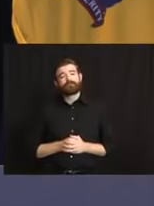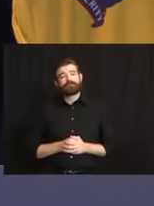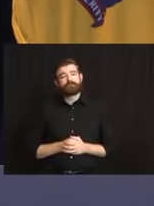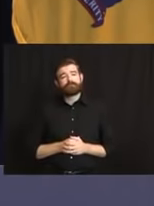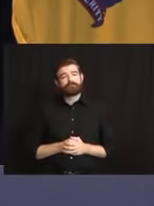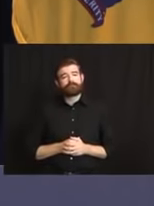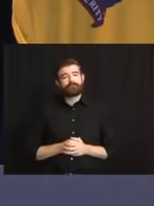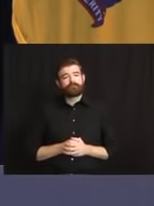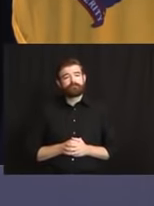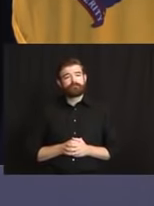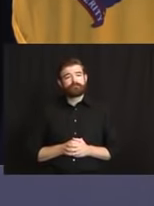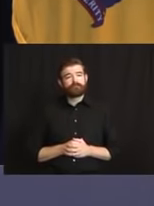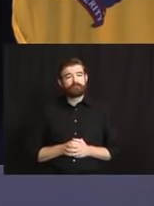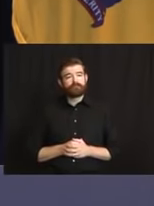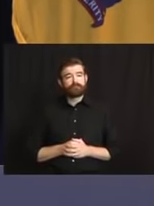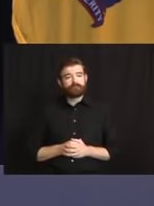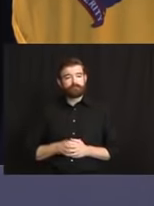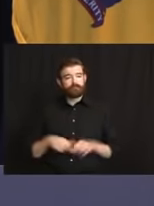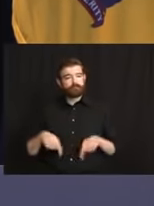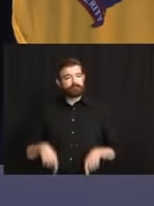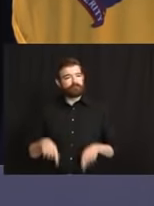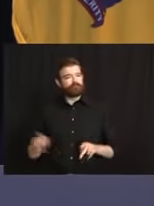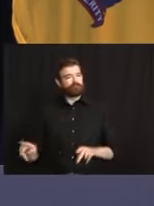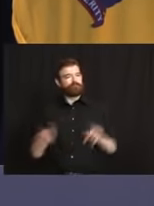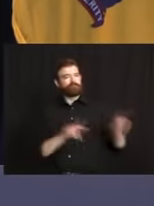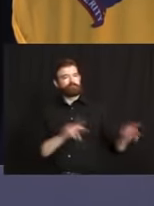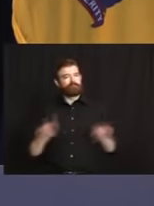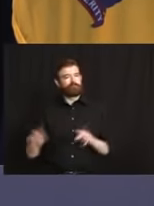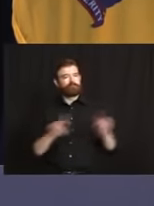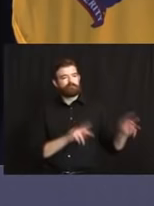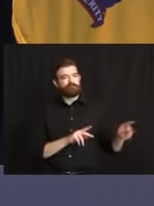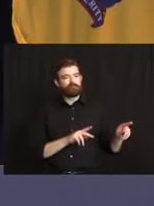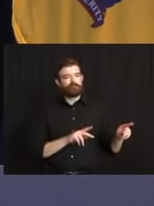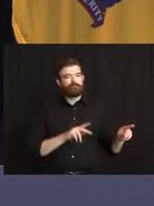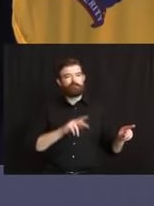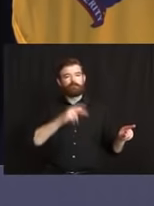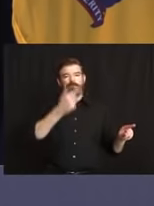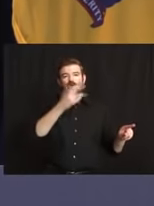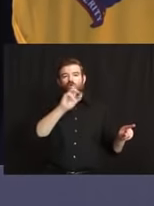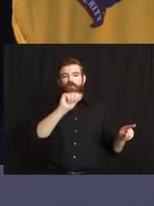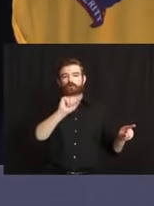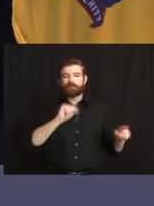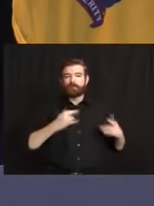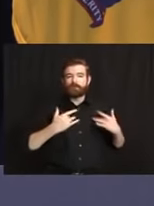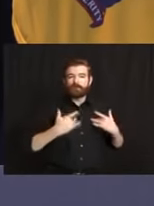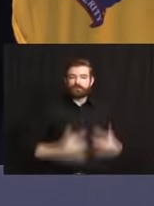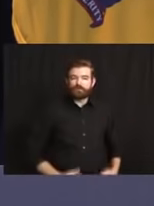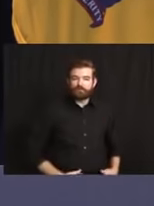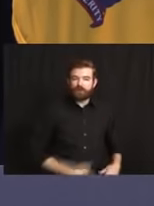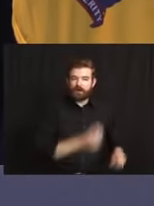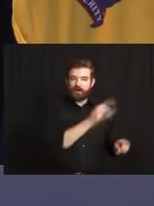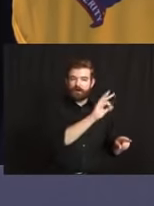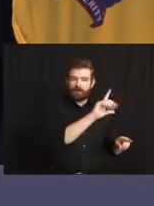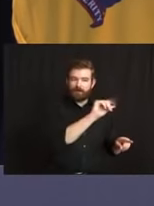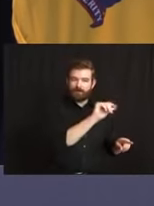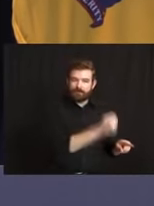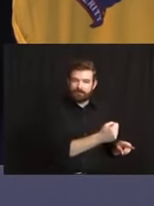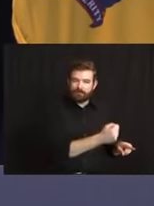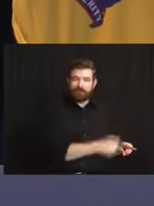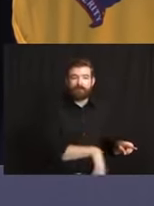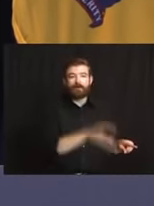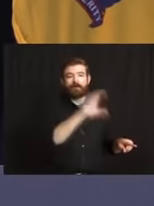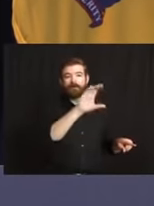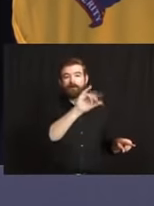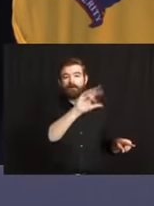to the Great Depression in the 1920s and the Civil War in our country in the 1860s. So one message I'd have is there is